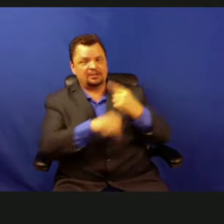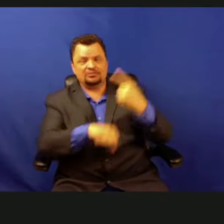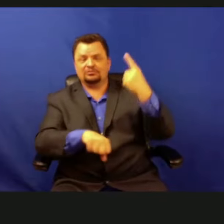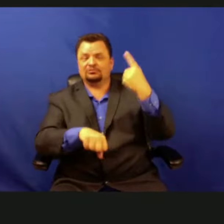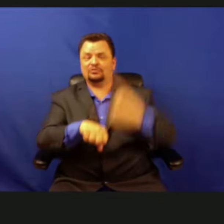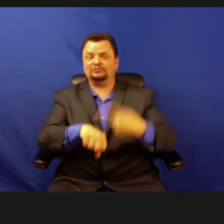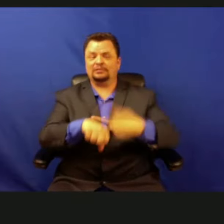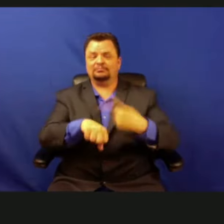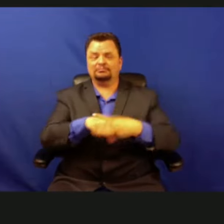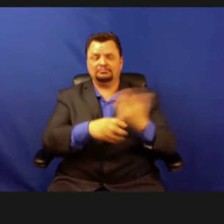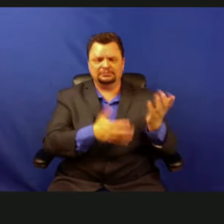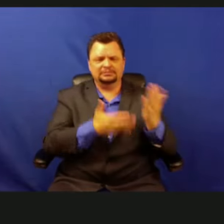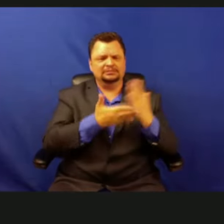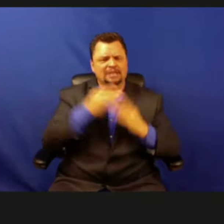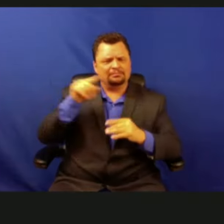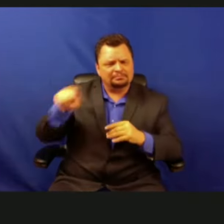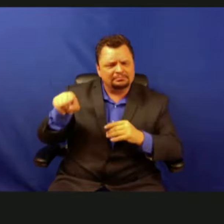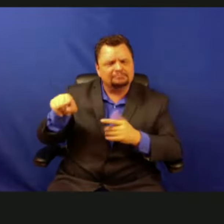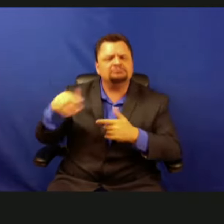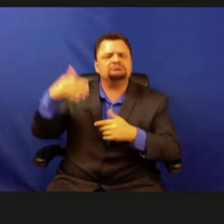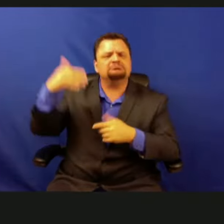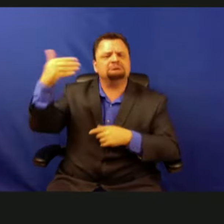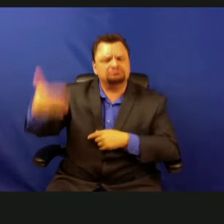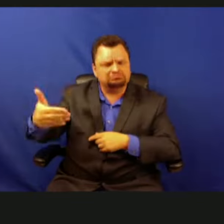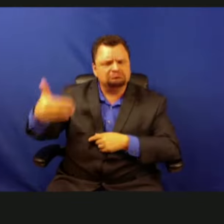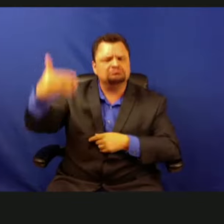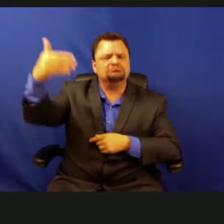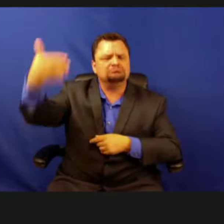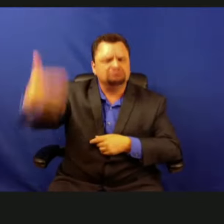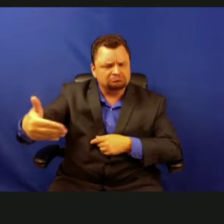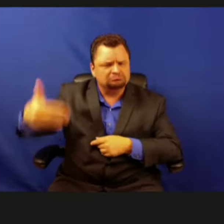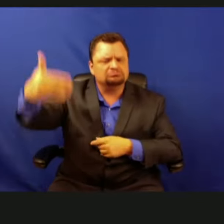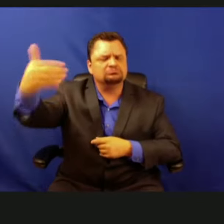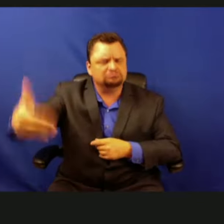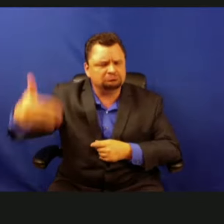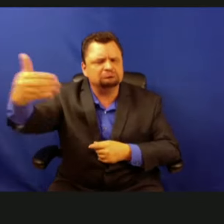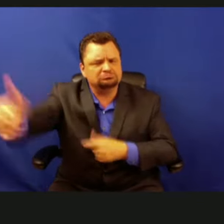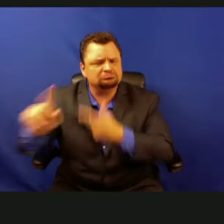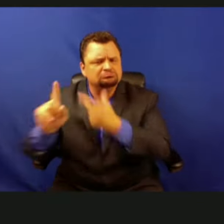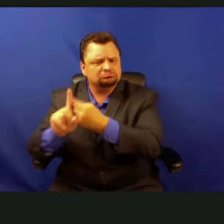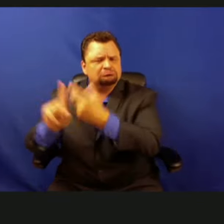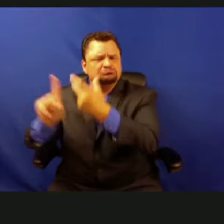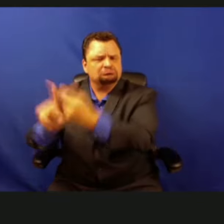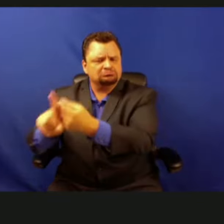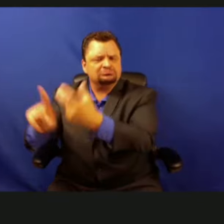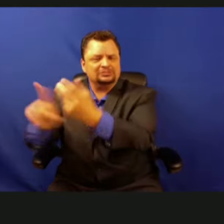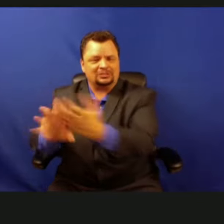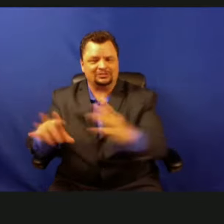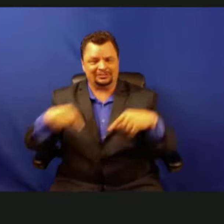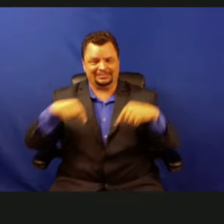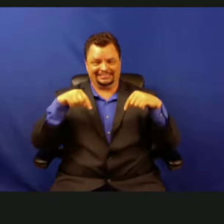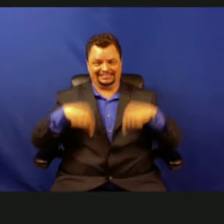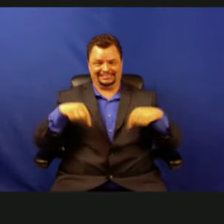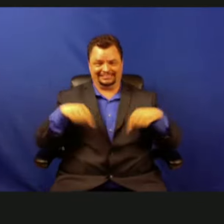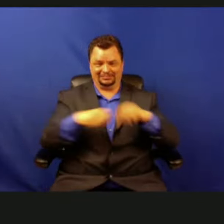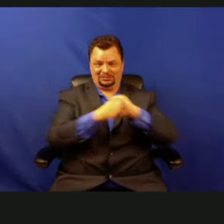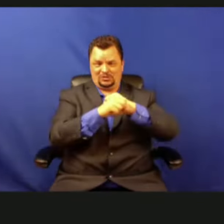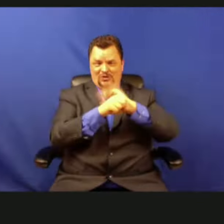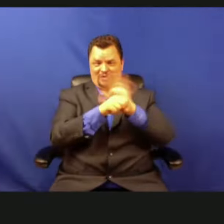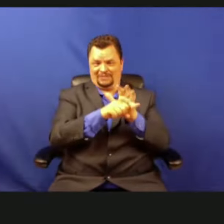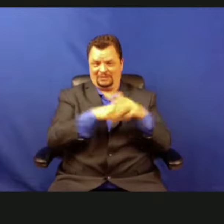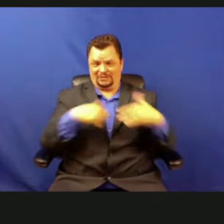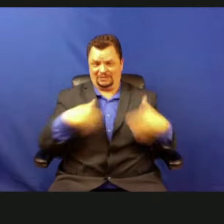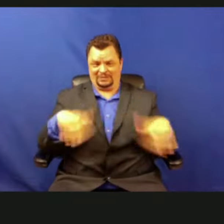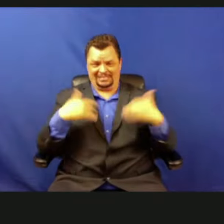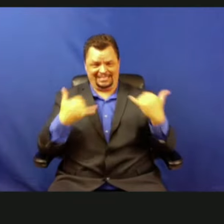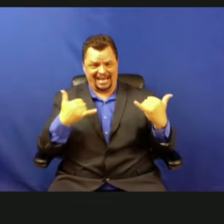basis. This virus simply is a novel coronavirus, and there's simply no real world data about how long the